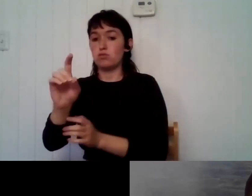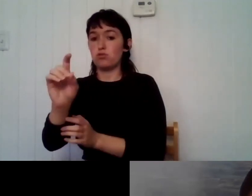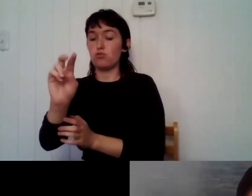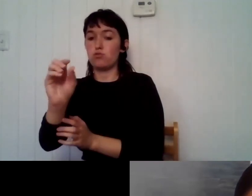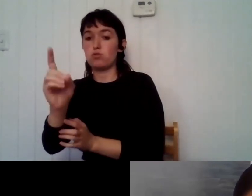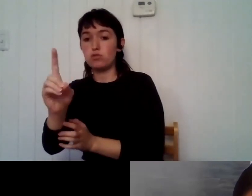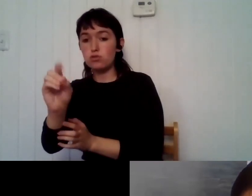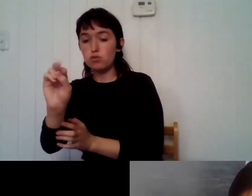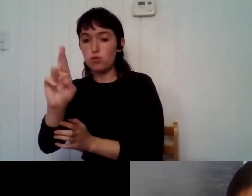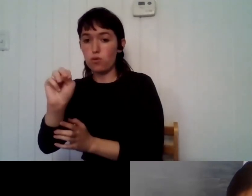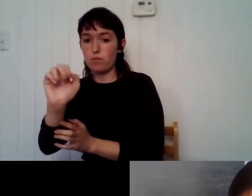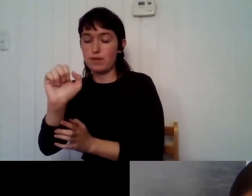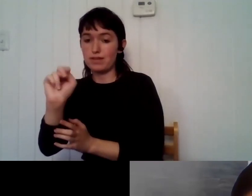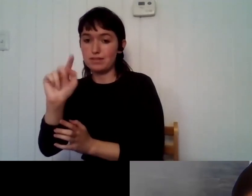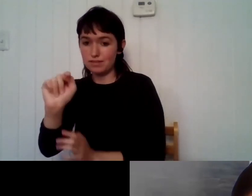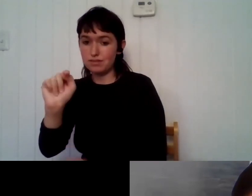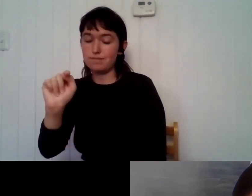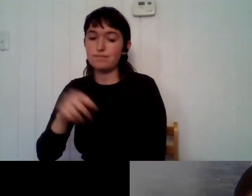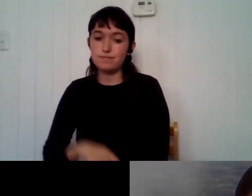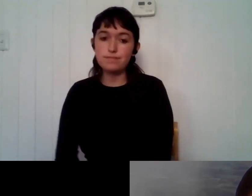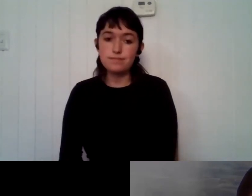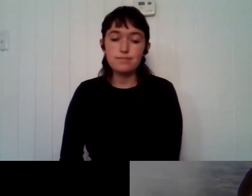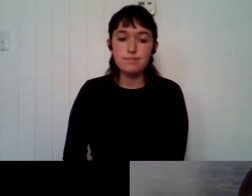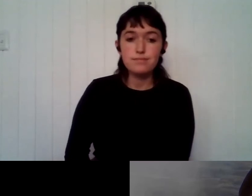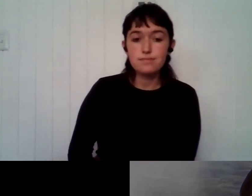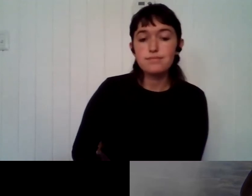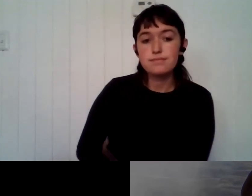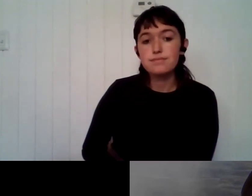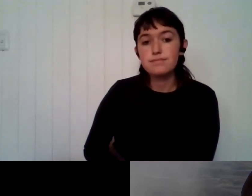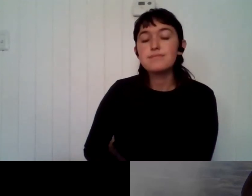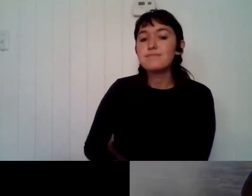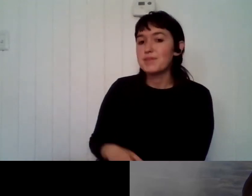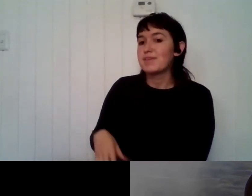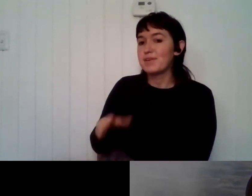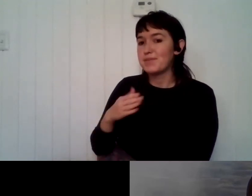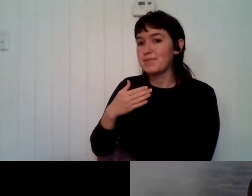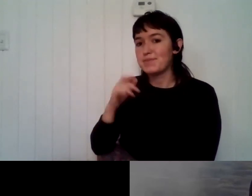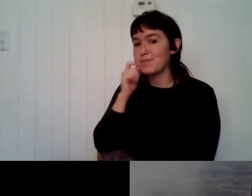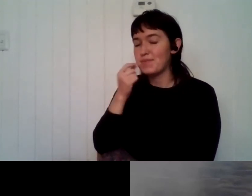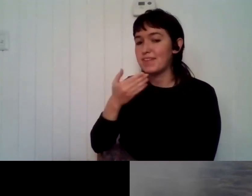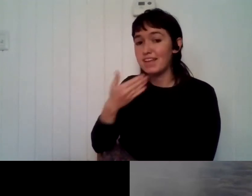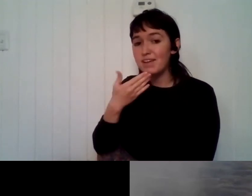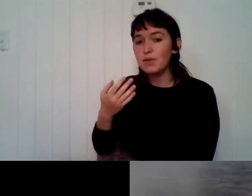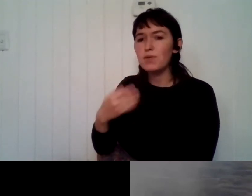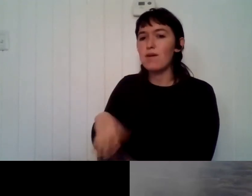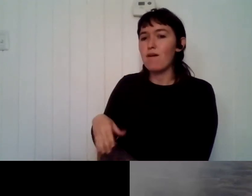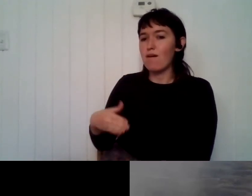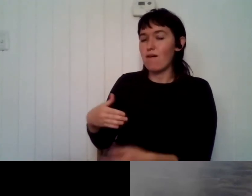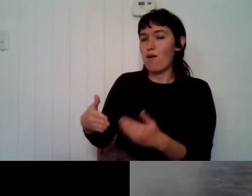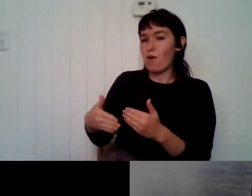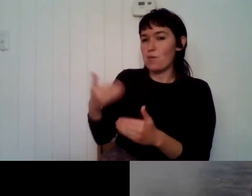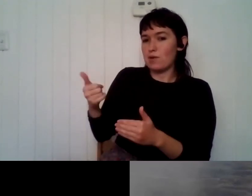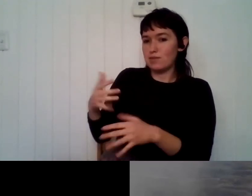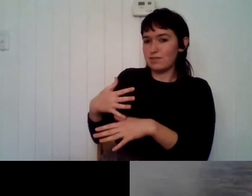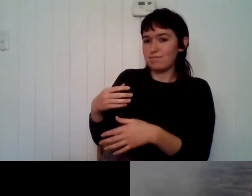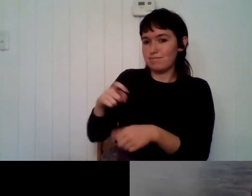population. Sounds good. Thank you. So we are almost out of time here. We've had a couple questions. Let's try to answer this